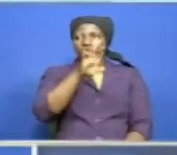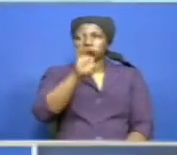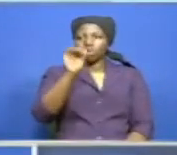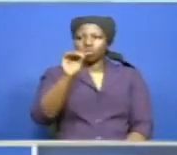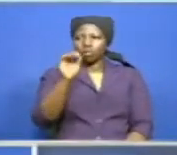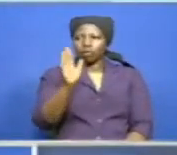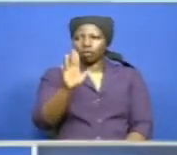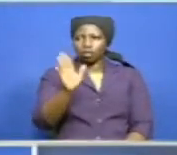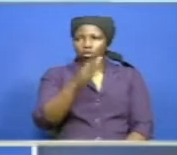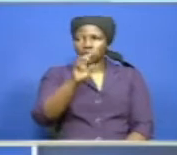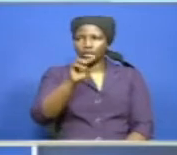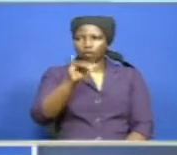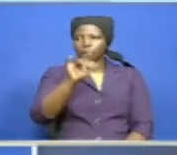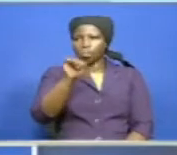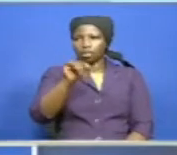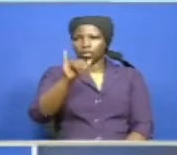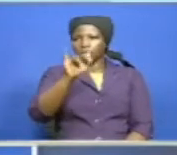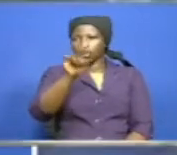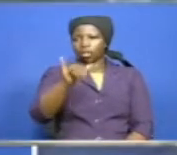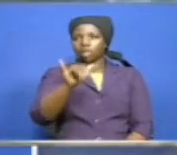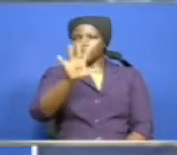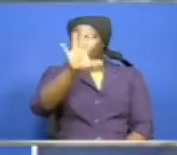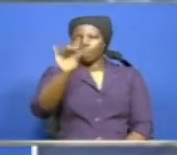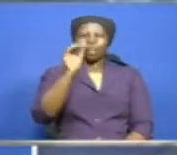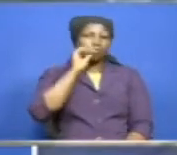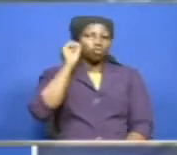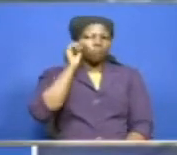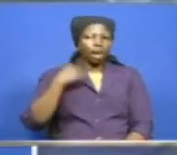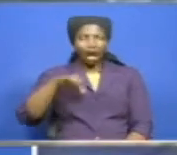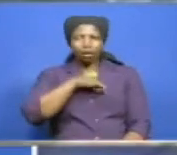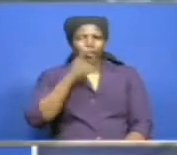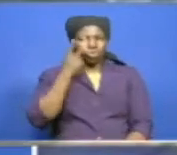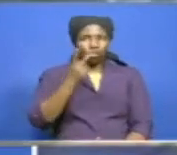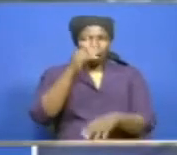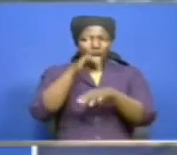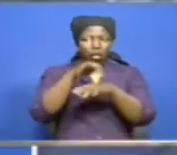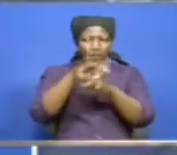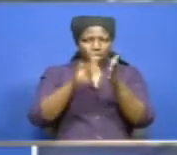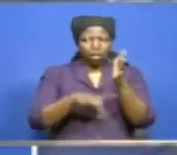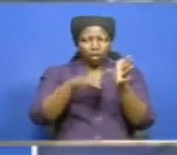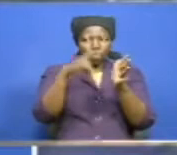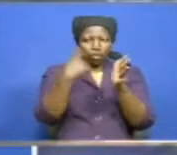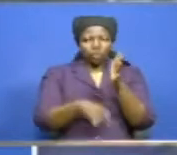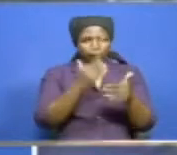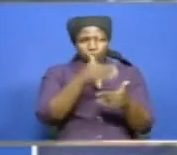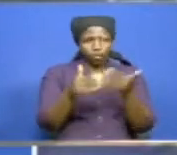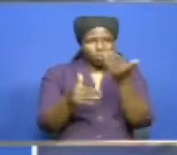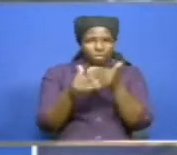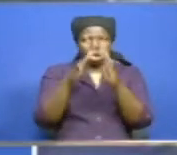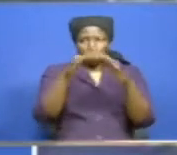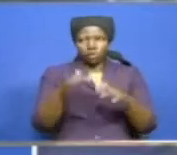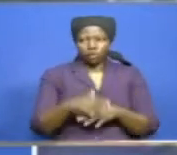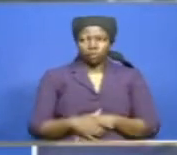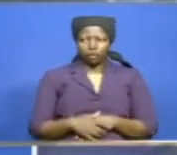Mizizi Africa Homes, and we shall be taking a look at matters, the cost of construction.